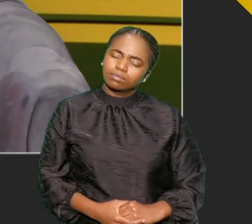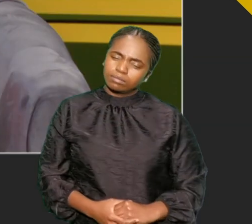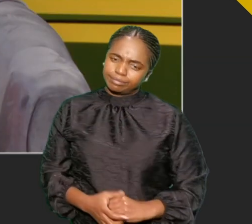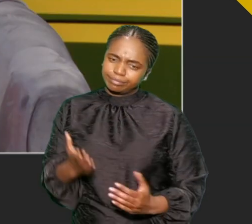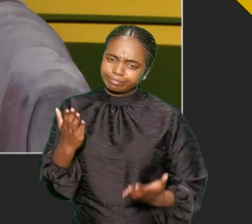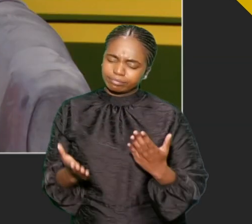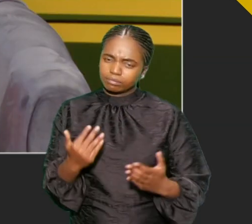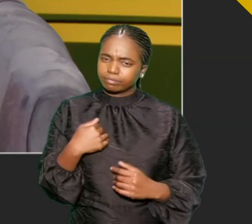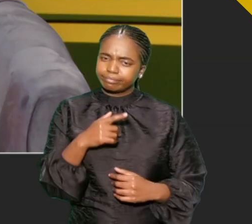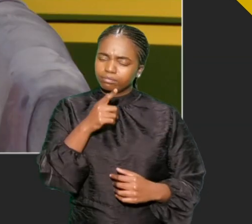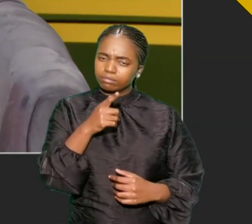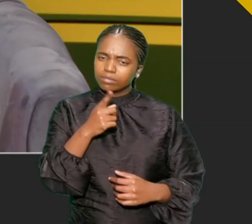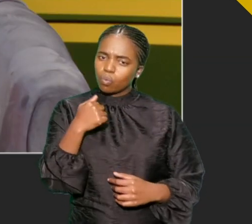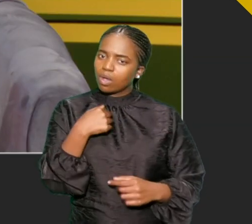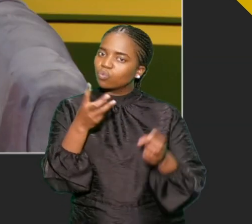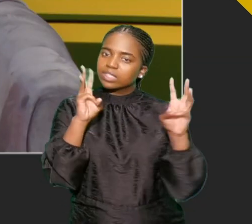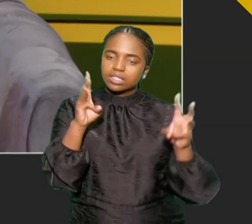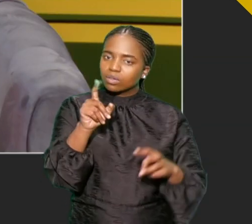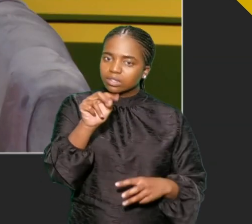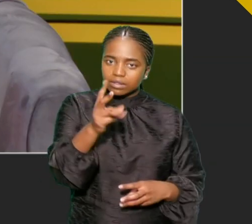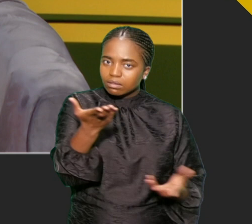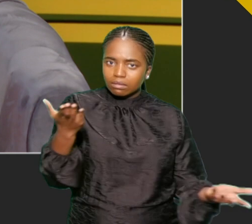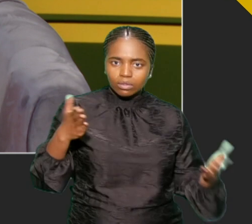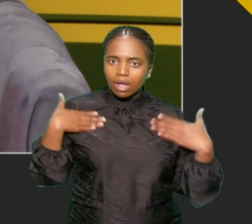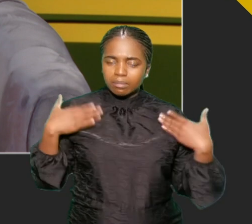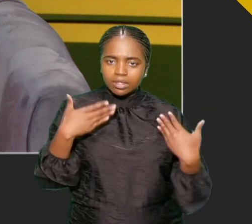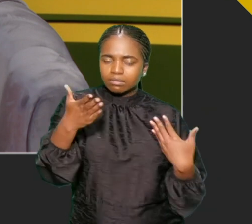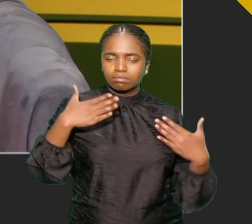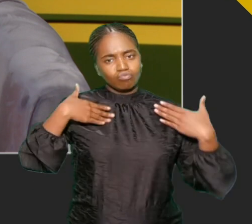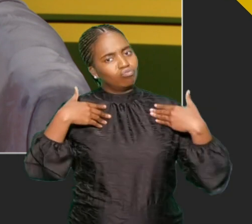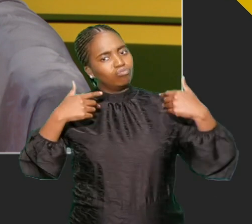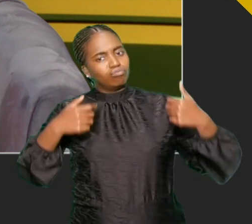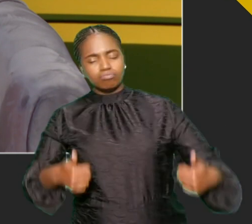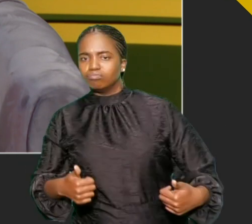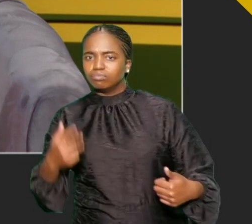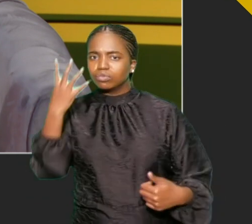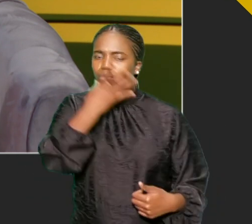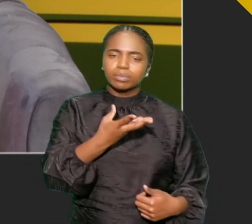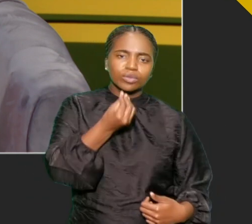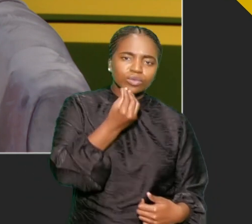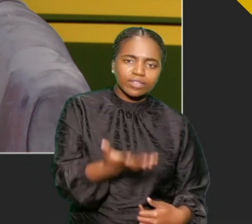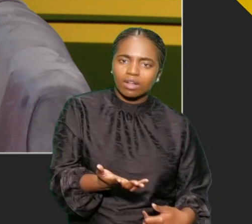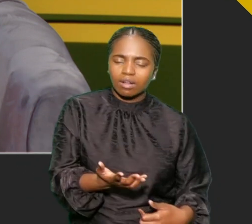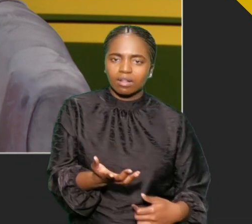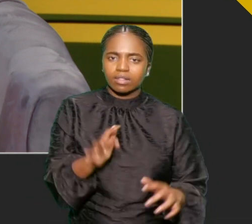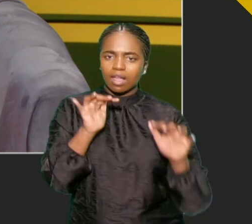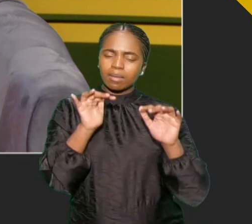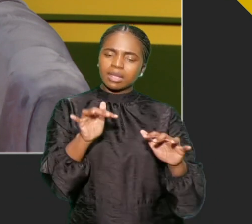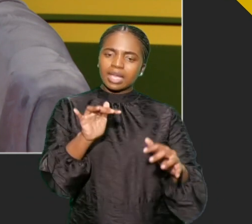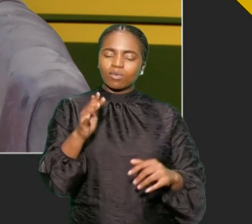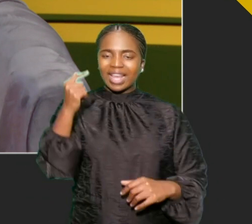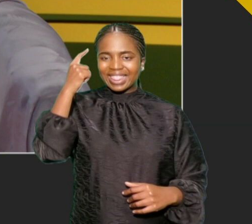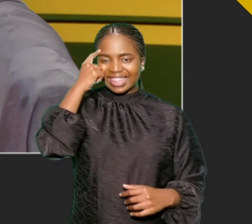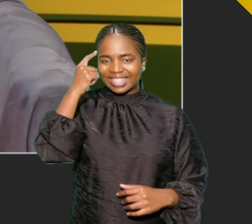perhaps rebolele, because we're watching you on screen. You are bubbly, you are vibrant, you are beautiful. And people often think